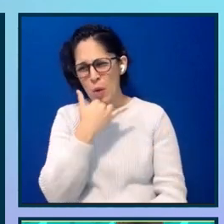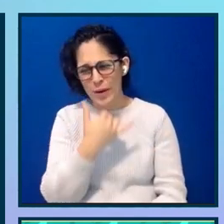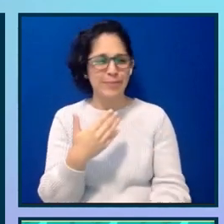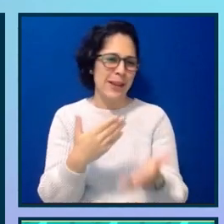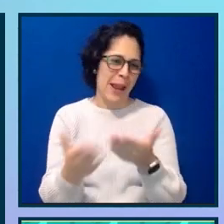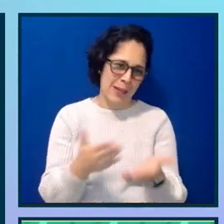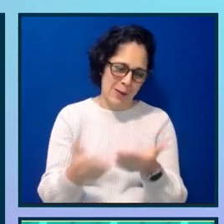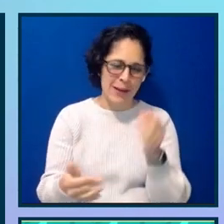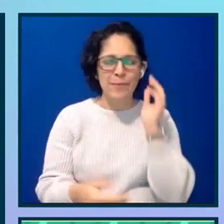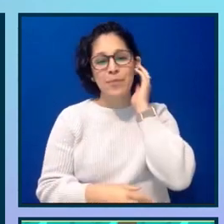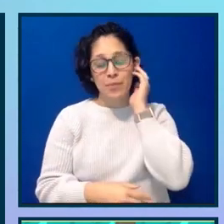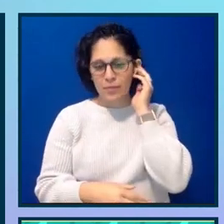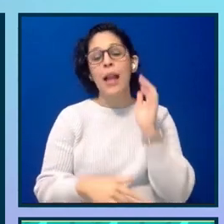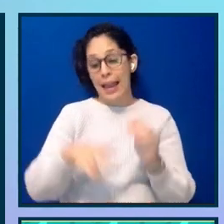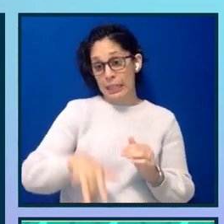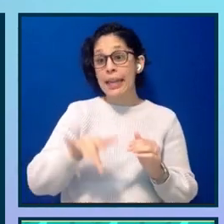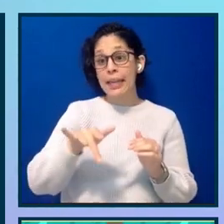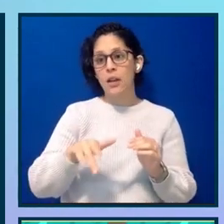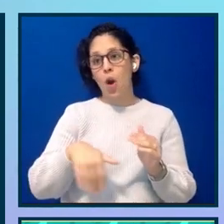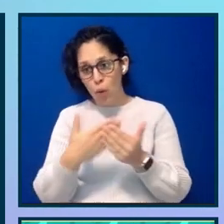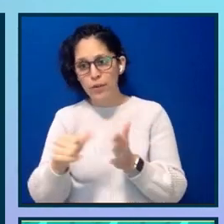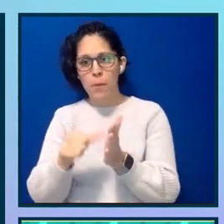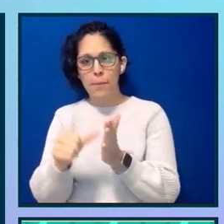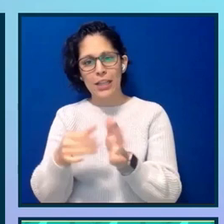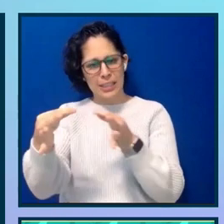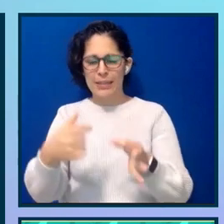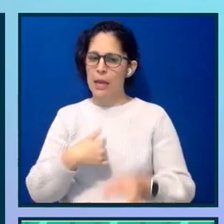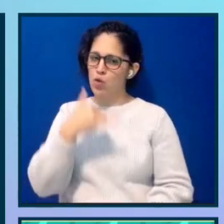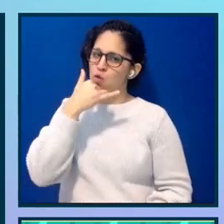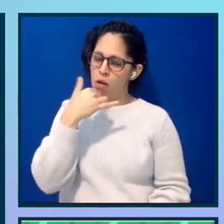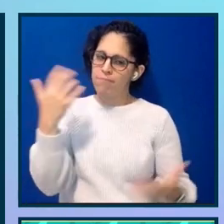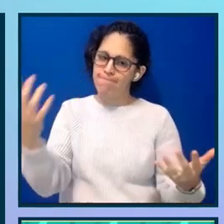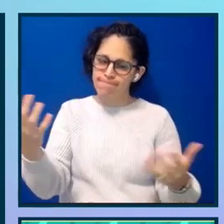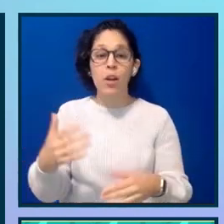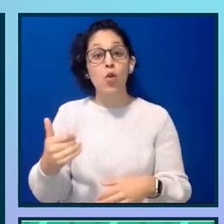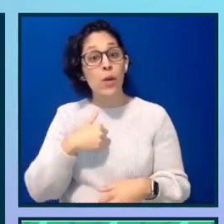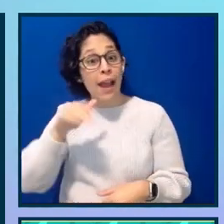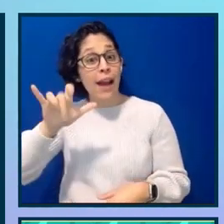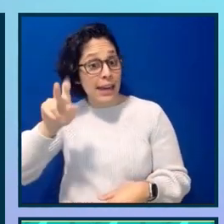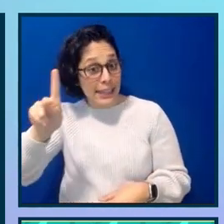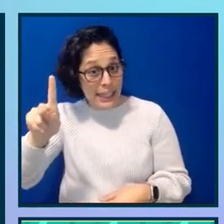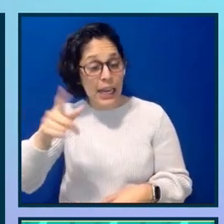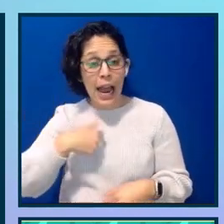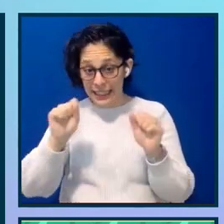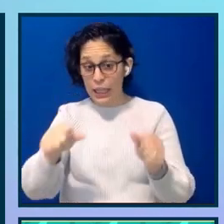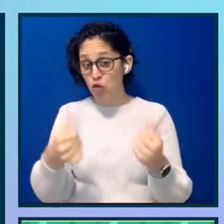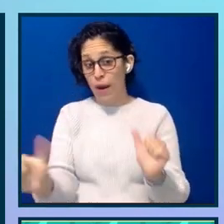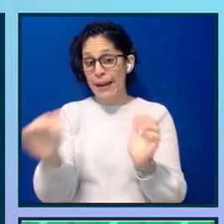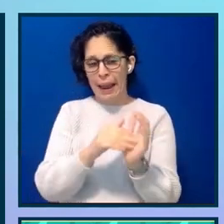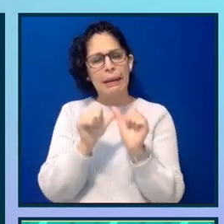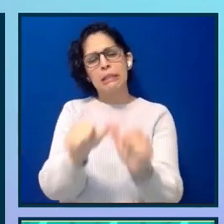so I'm presented with a page that says I'm wrong. There is a try again button or link, so I could like try again and continue